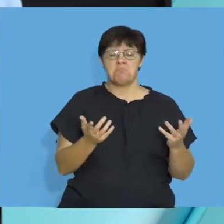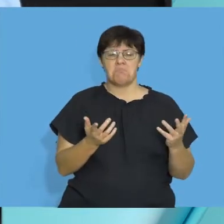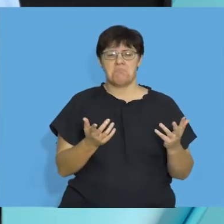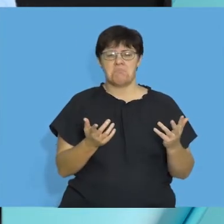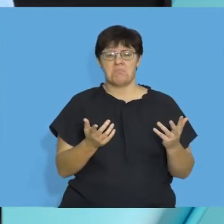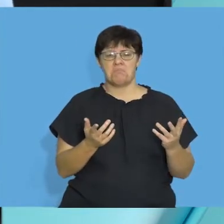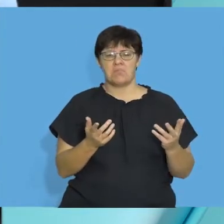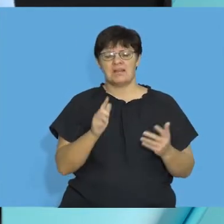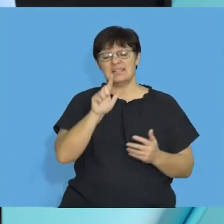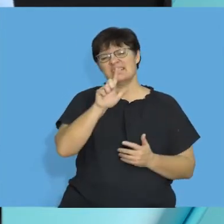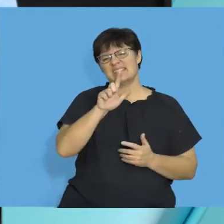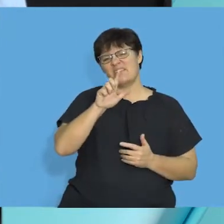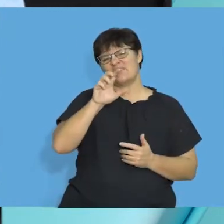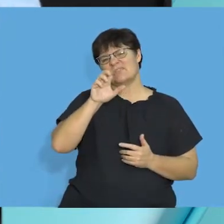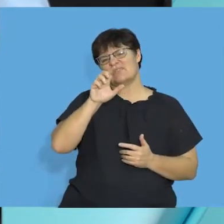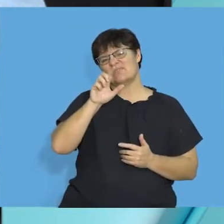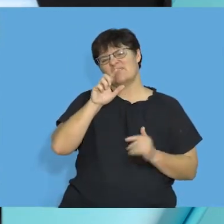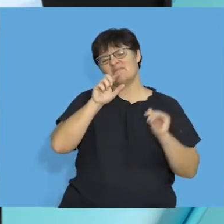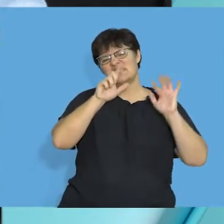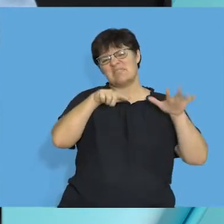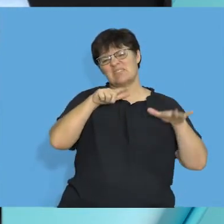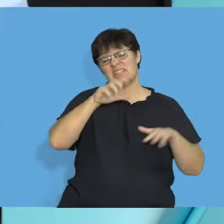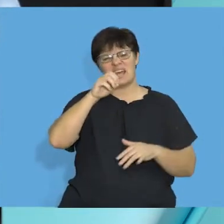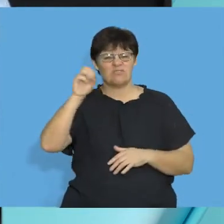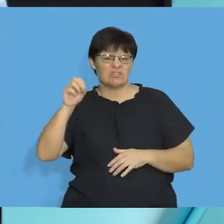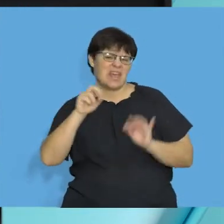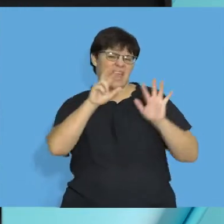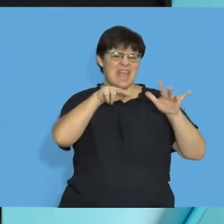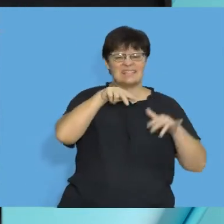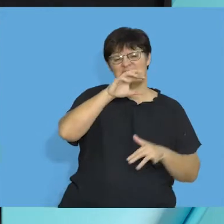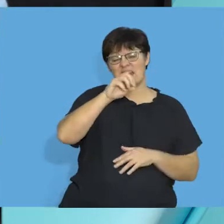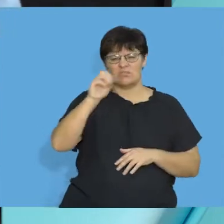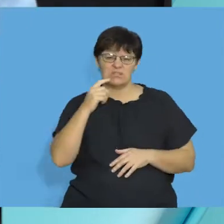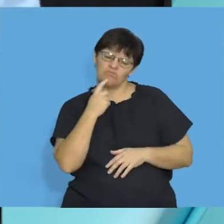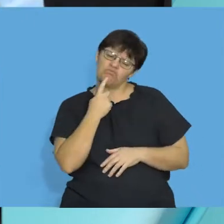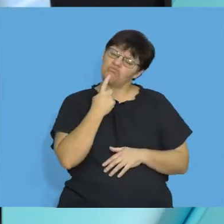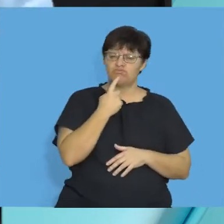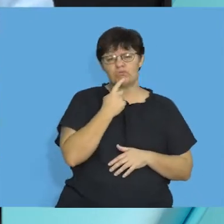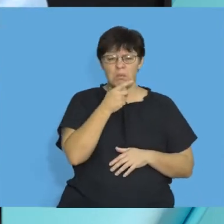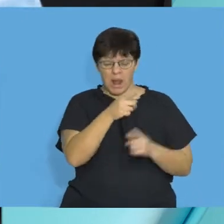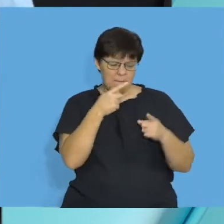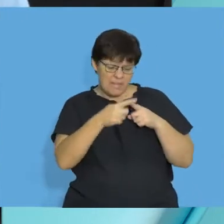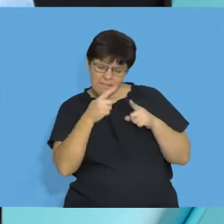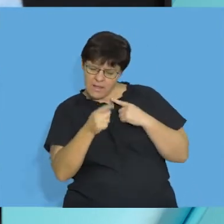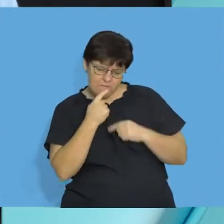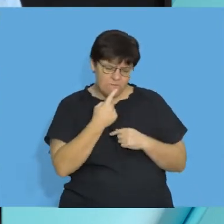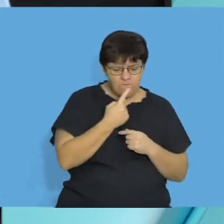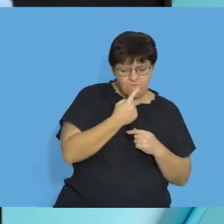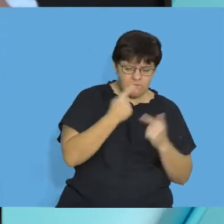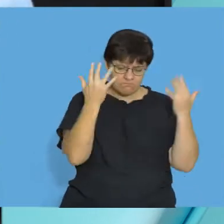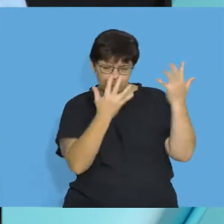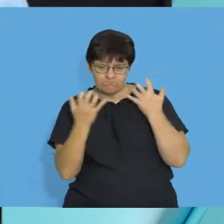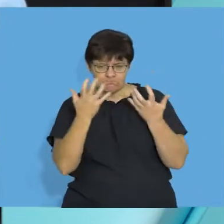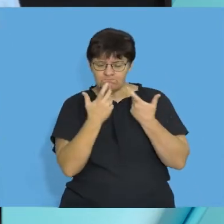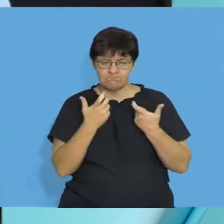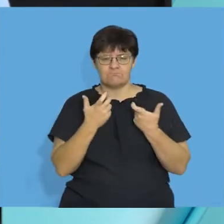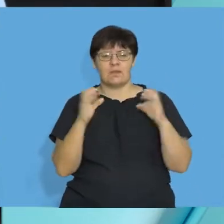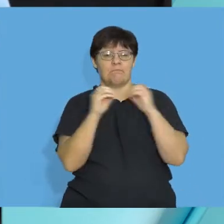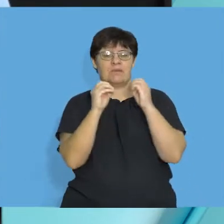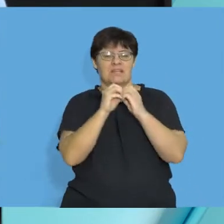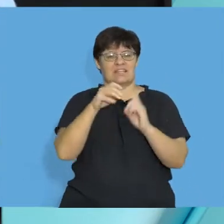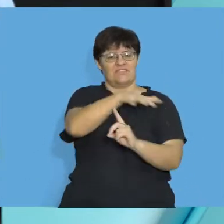of 1800s. The kind of people had been playing, Ørsted has been playing with working out magnetic